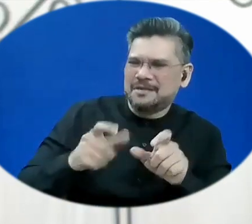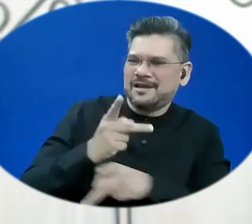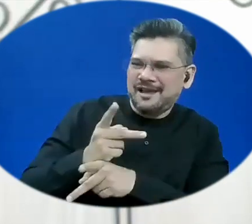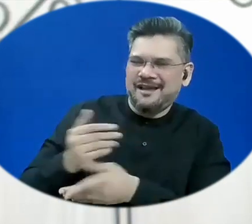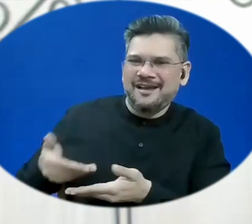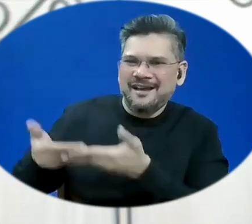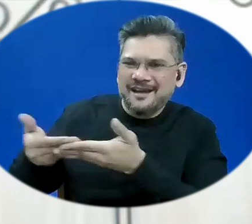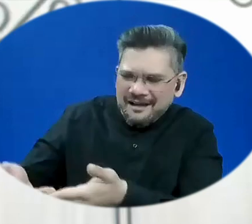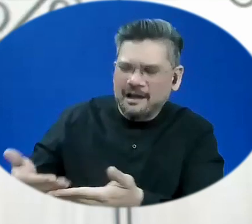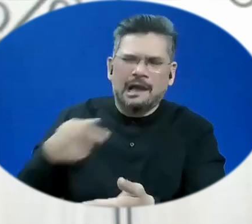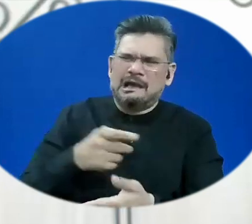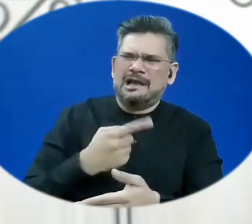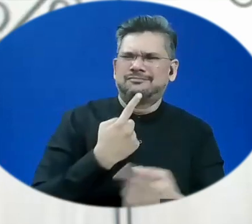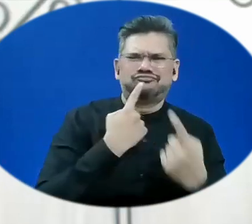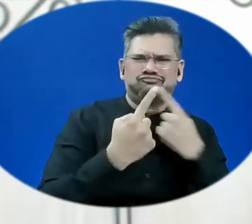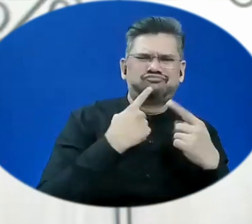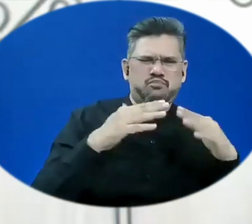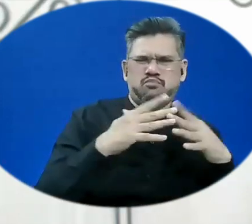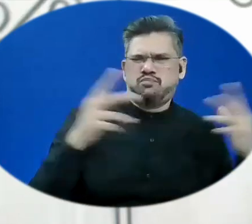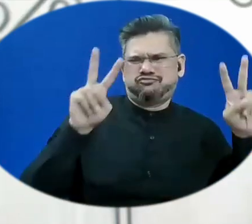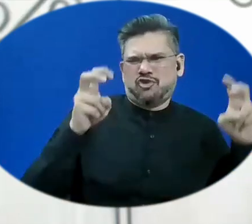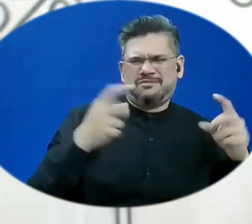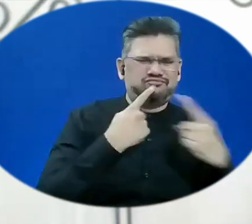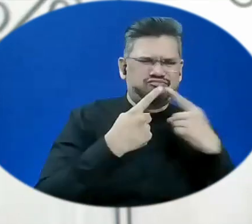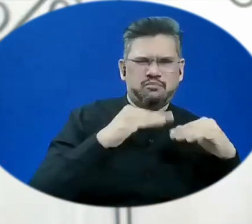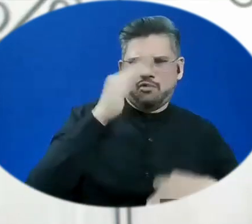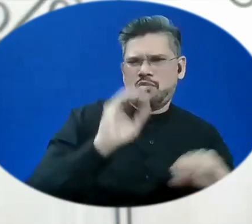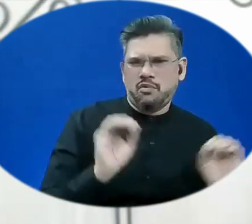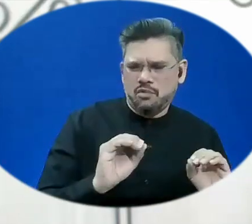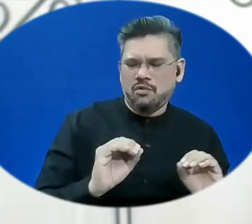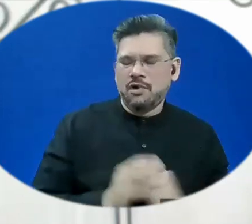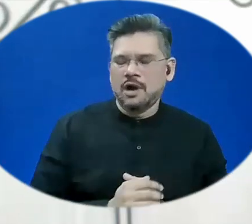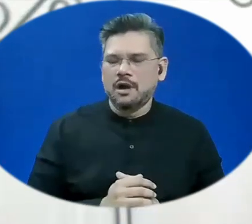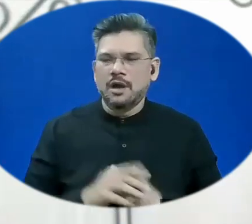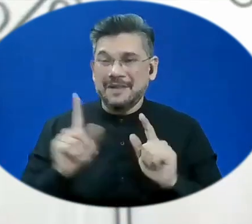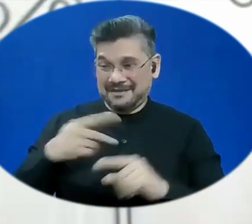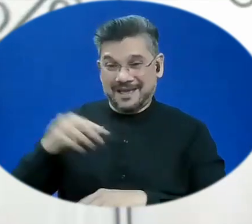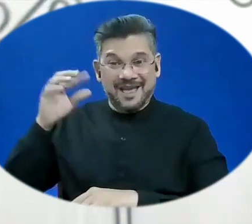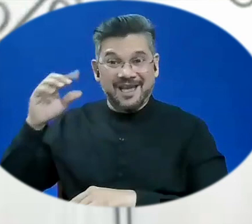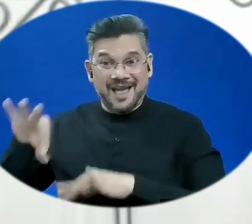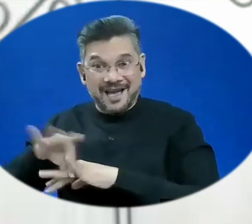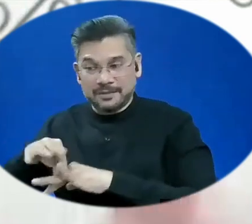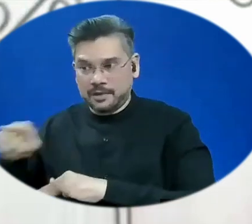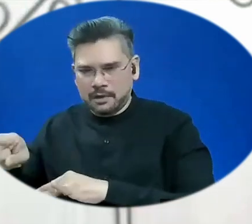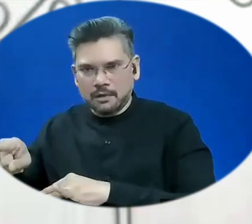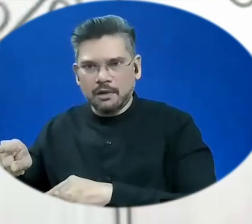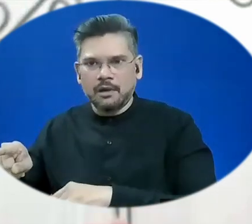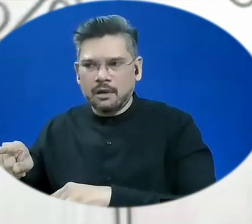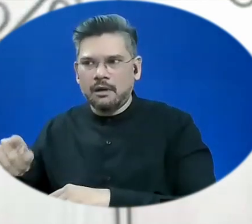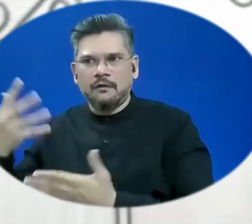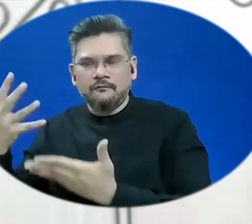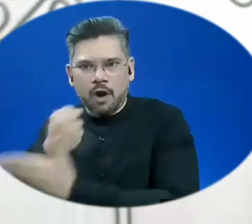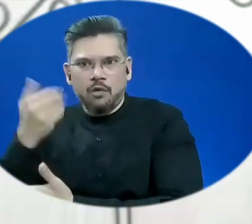carer role. So my husband was diagnosed with dementia, I automatically fell into